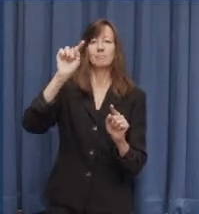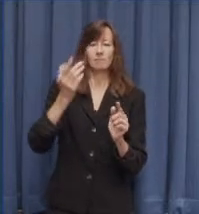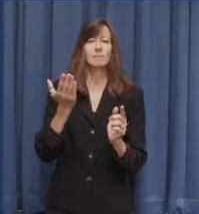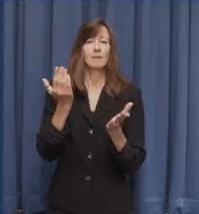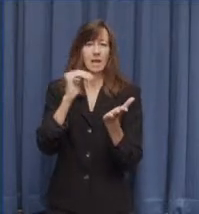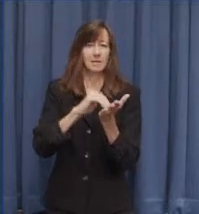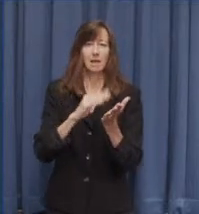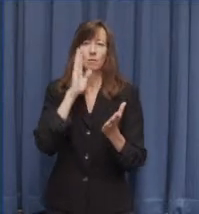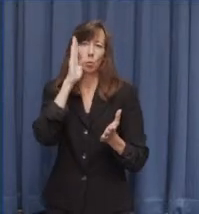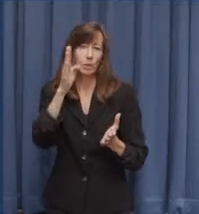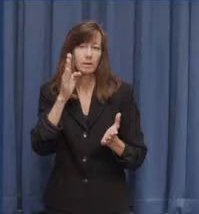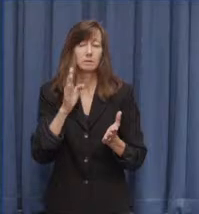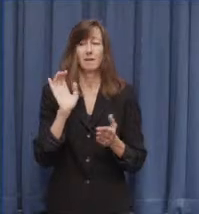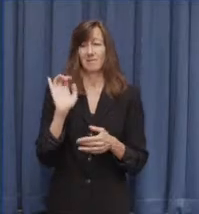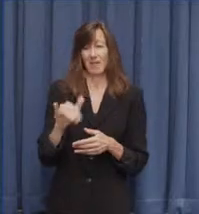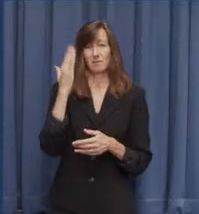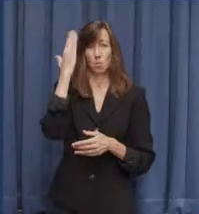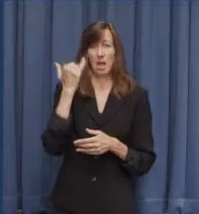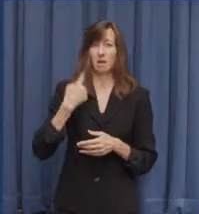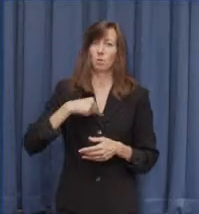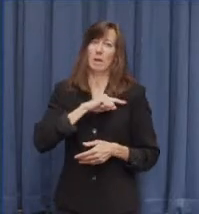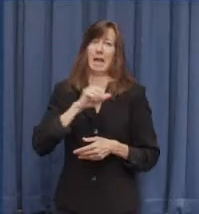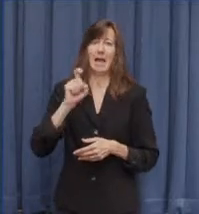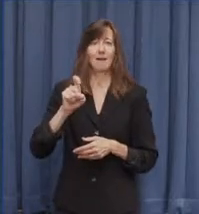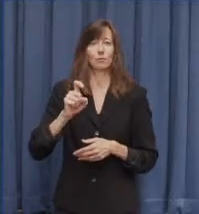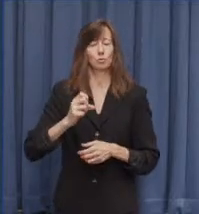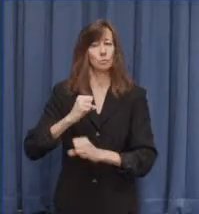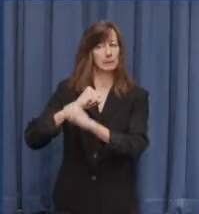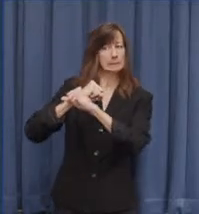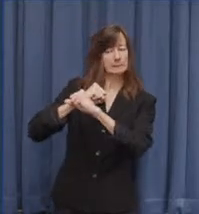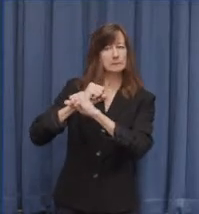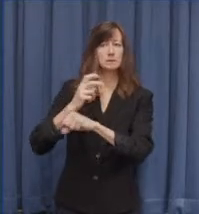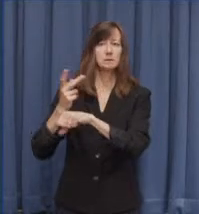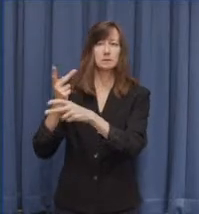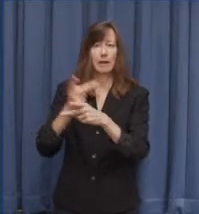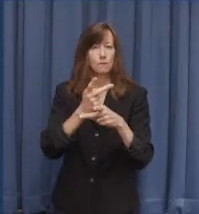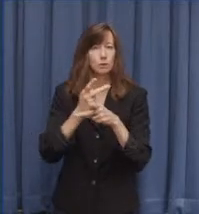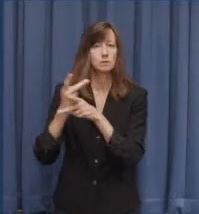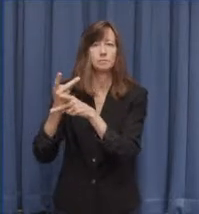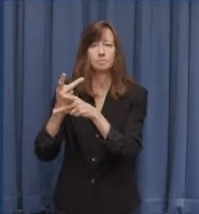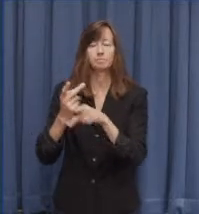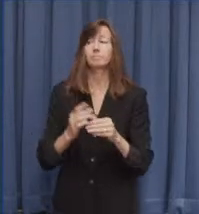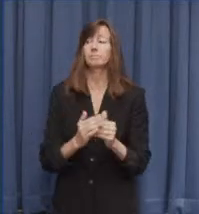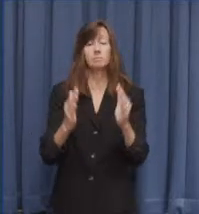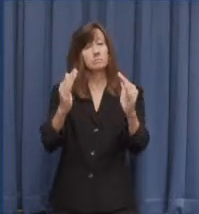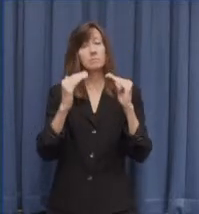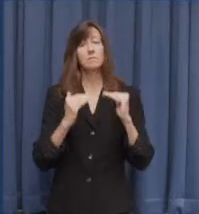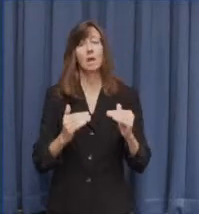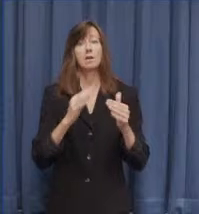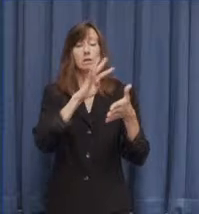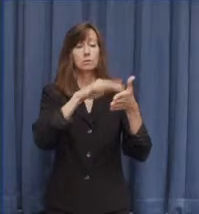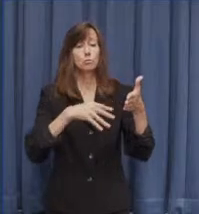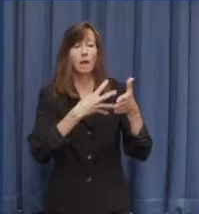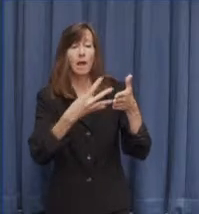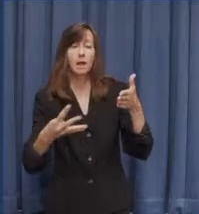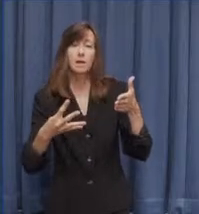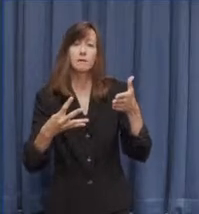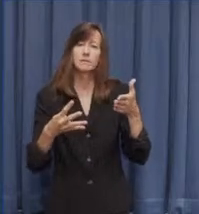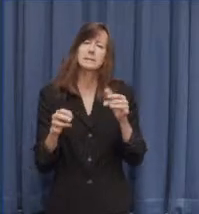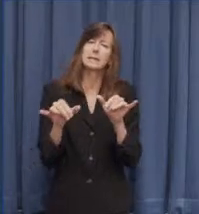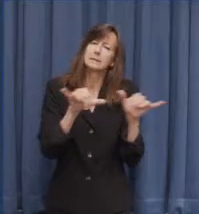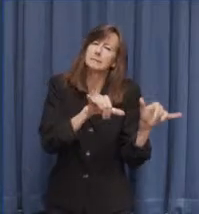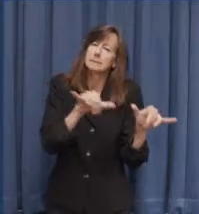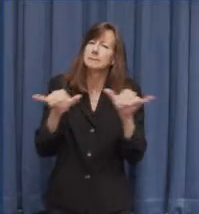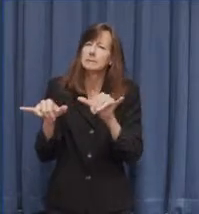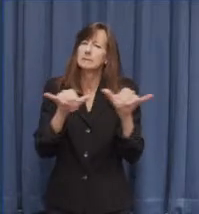against and keep our guard up. Another graph that's a little bit of a variation on the same theme. These